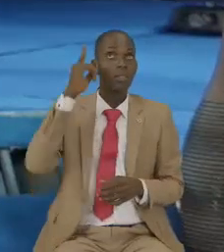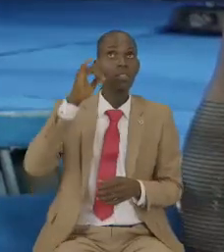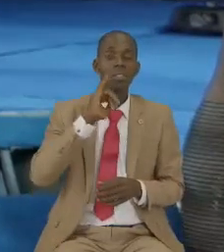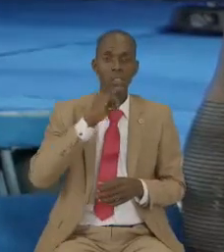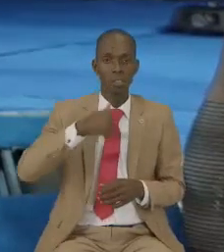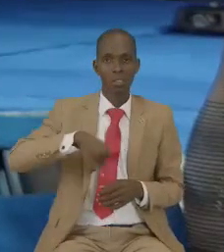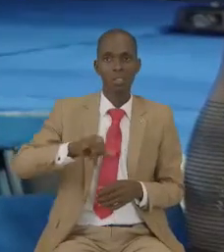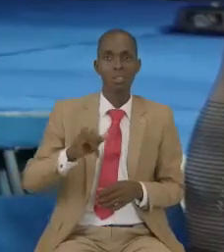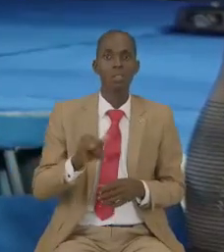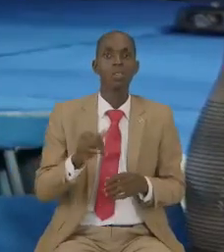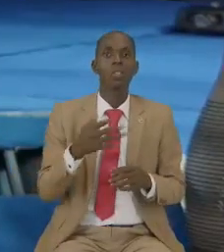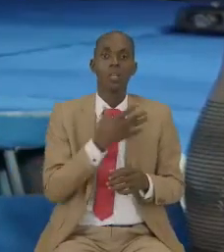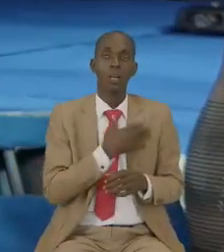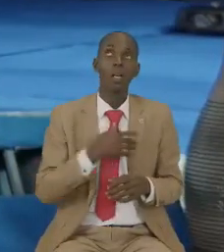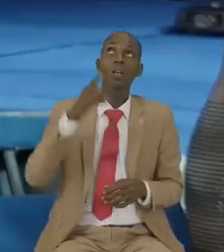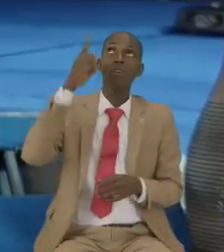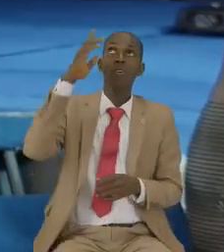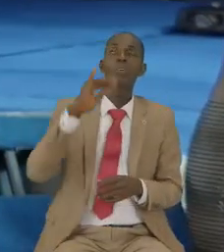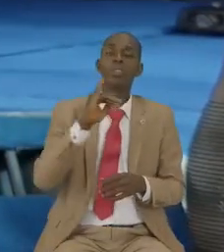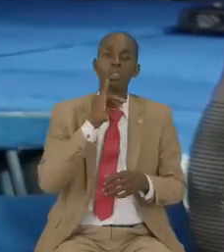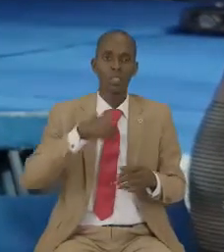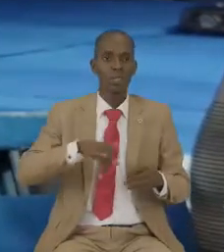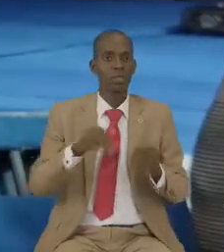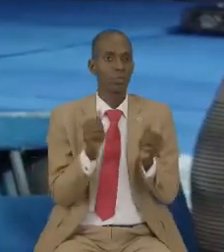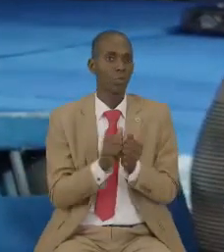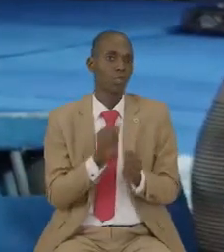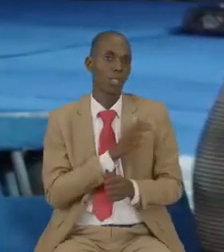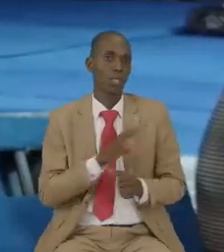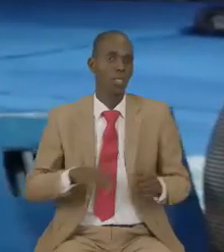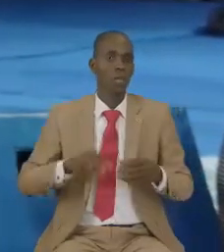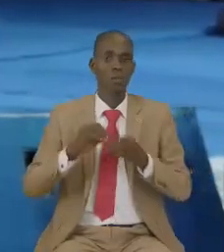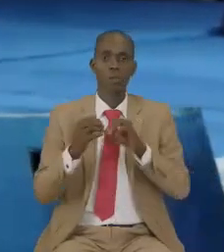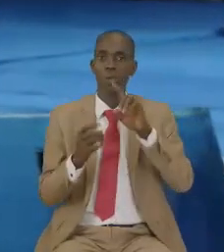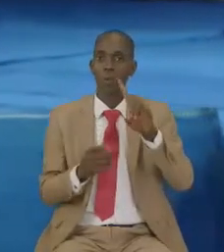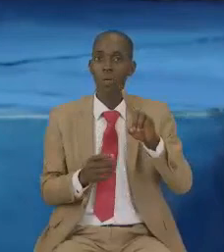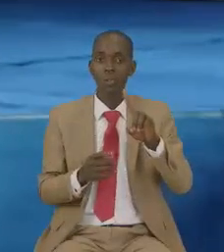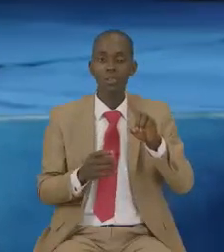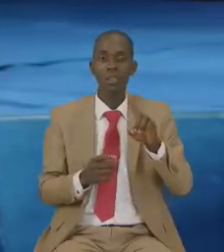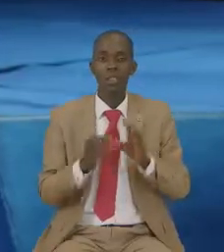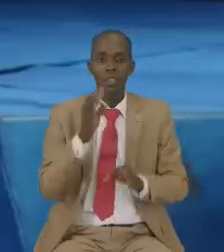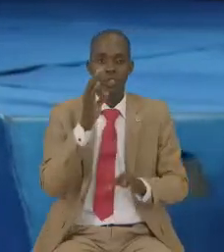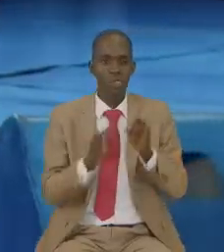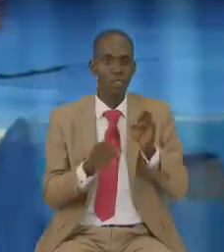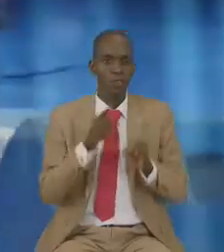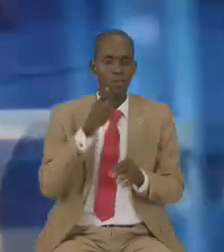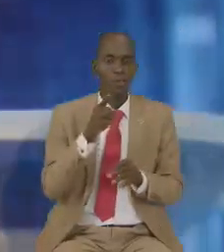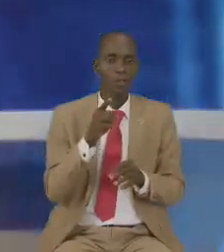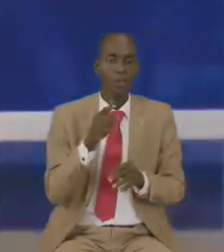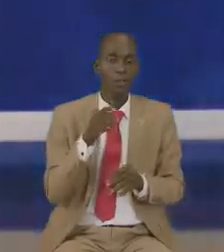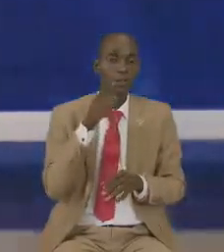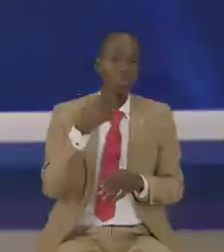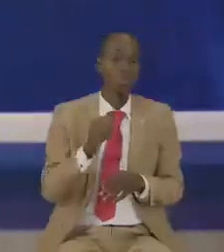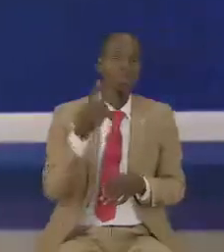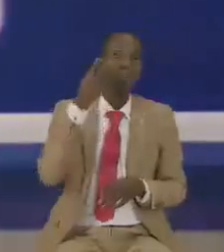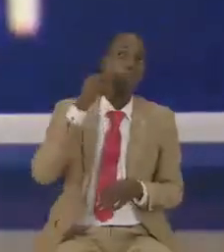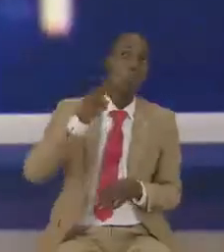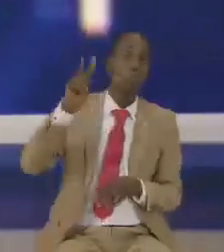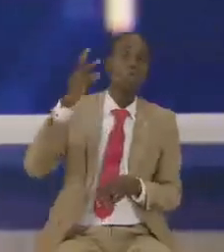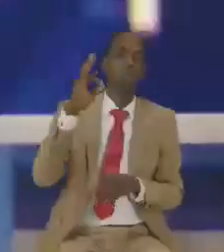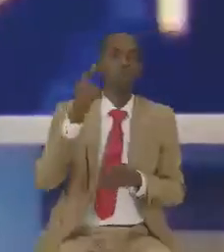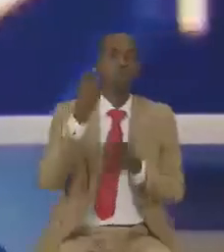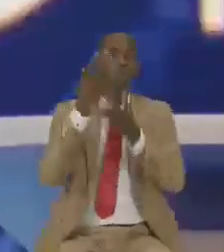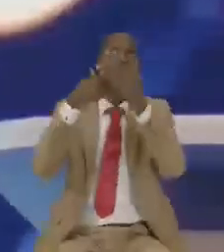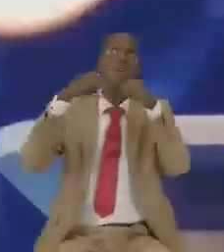and God is still with him. Number one is to behold the heavenly Lamb of God.